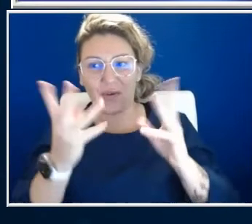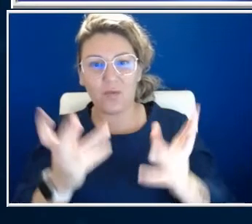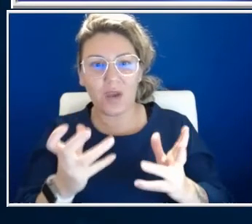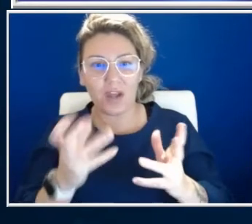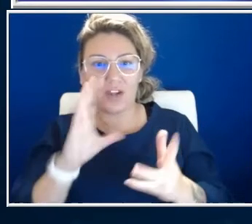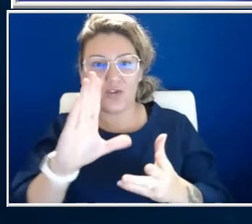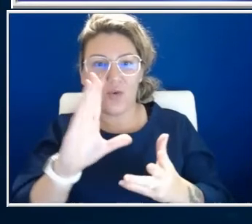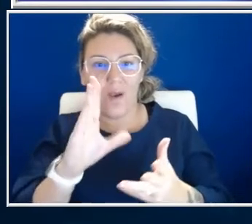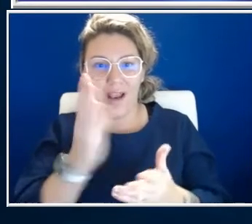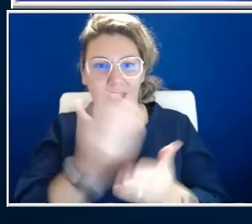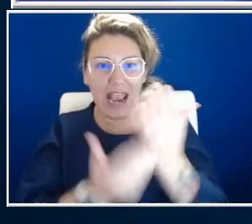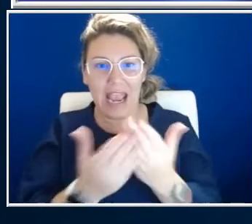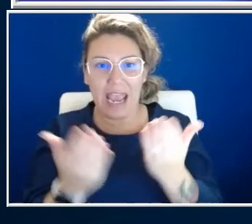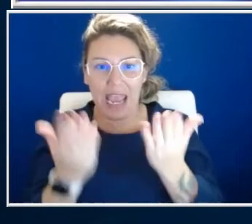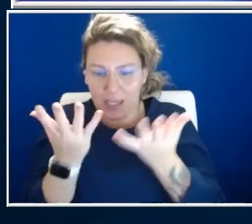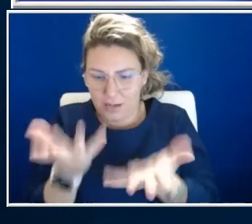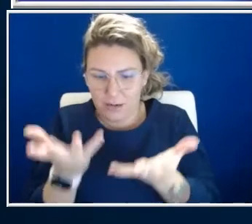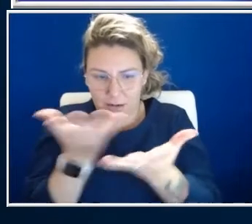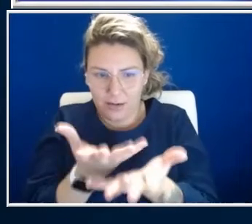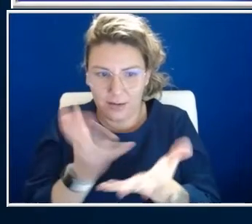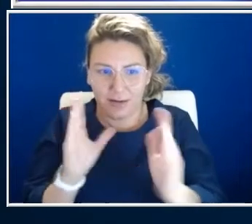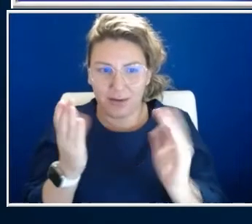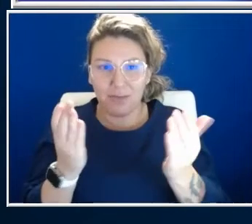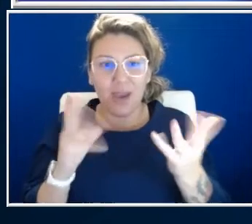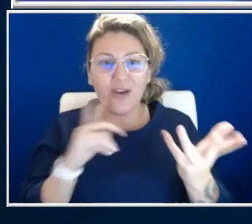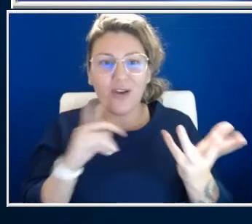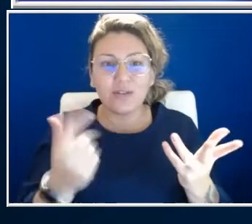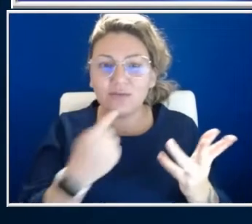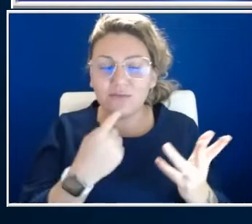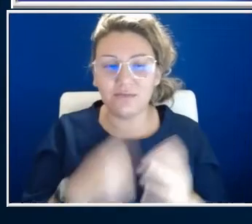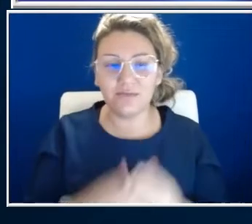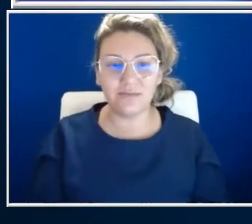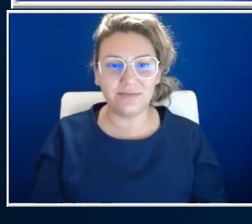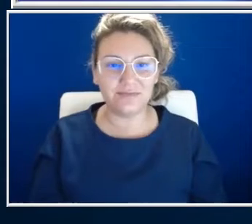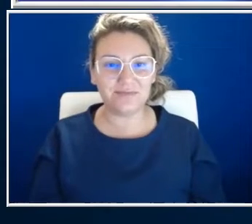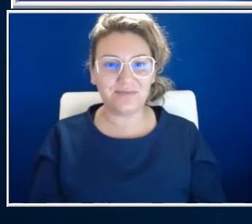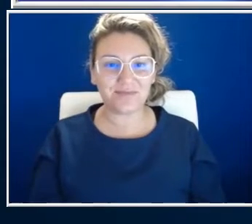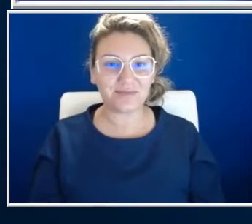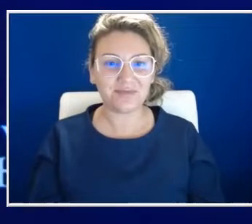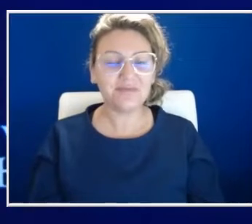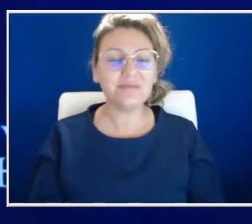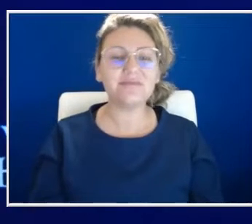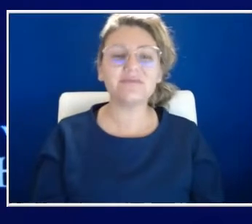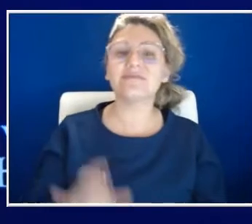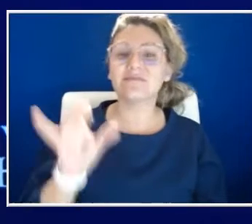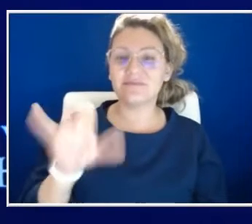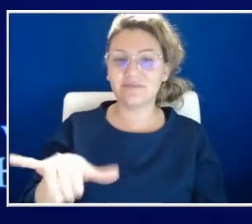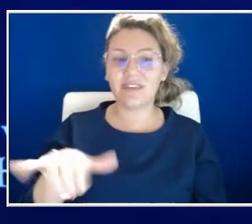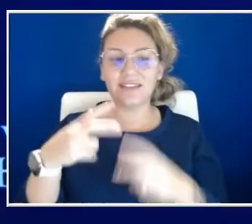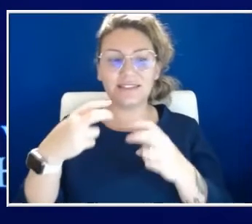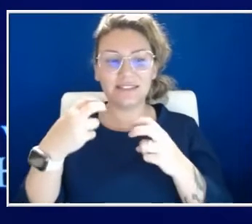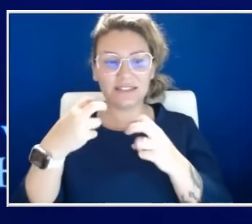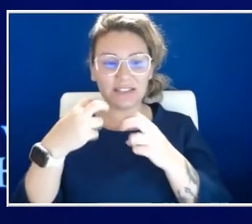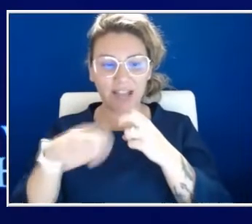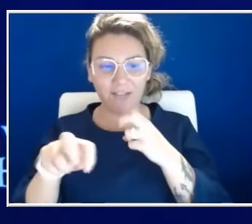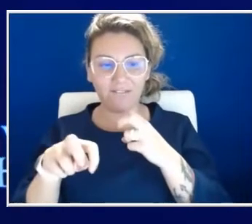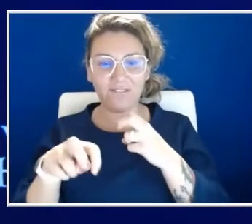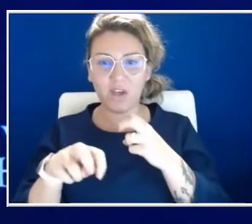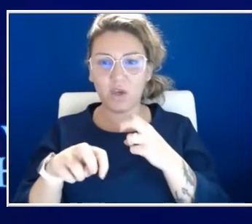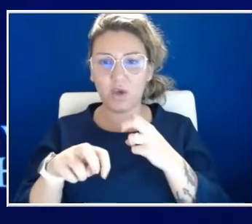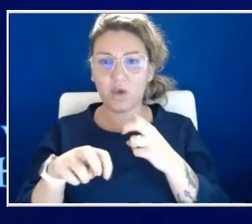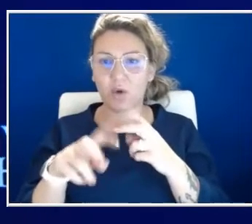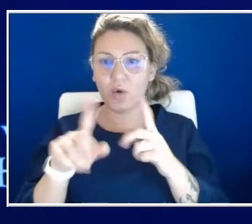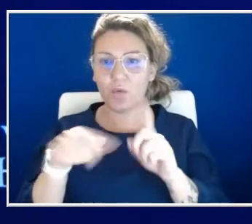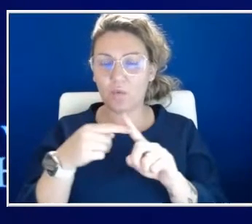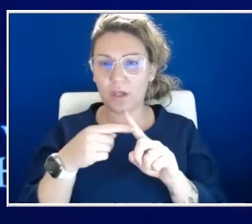his hand. Walk us through that. What did you say? I think it is difficult when you're when you're around something